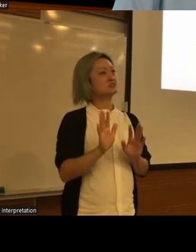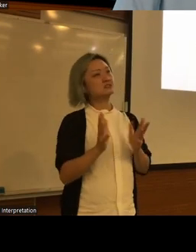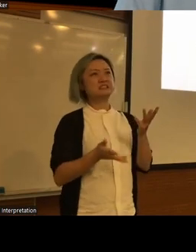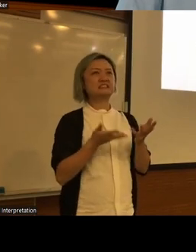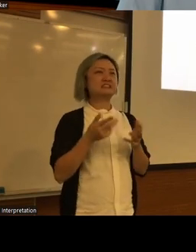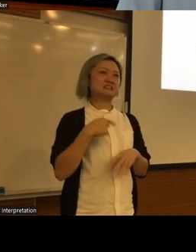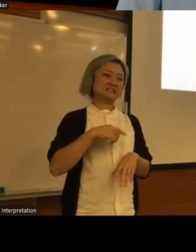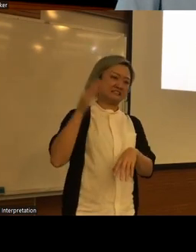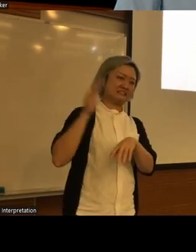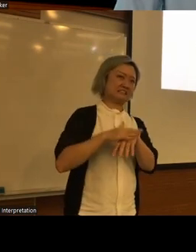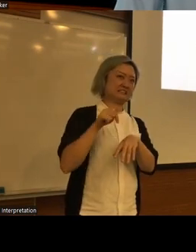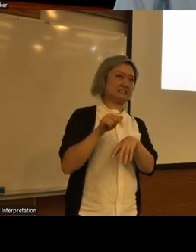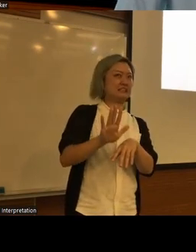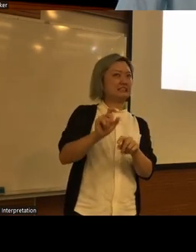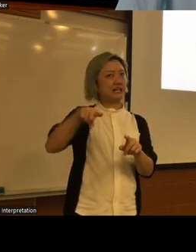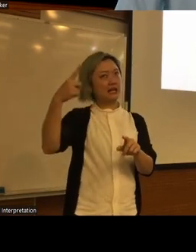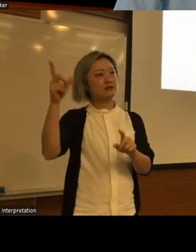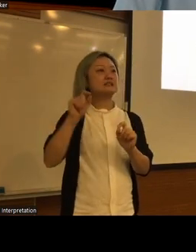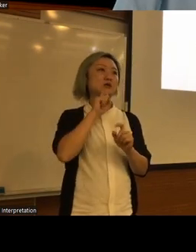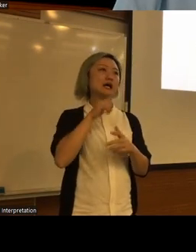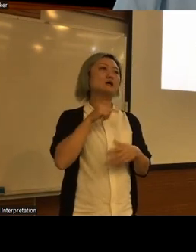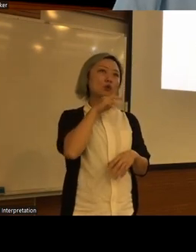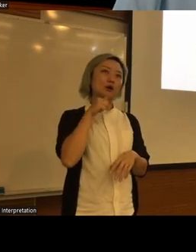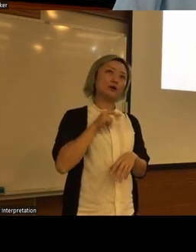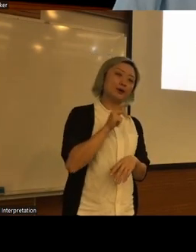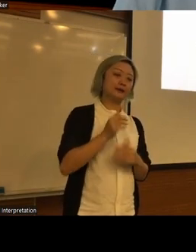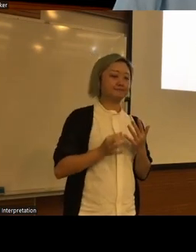cognitive psychology has a very specific meaning.